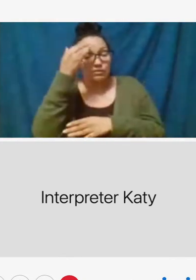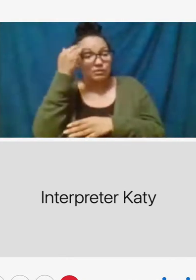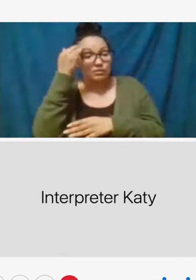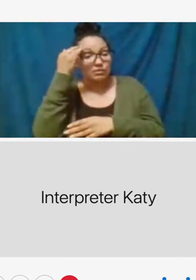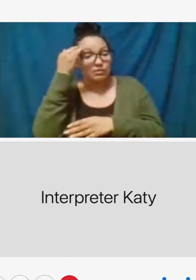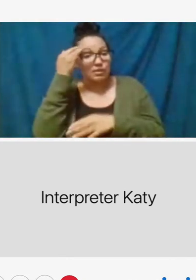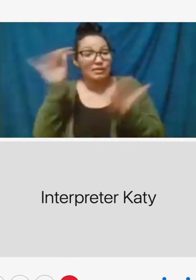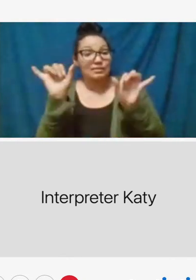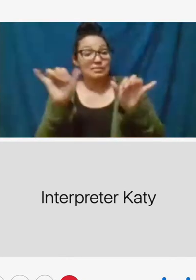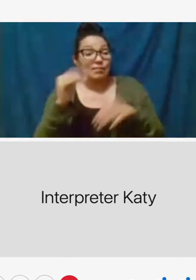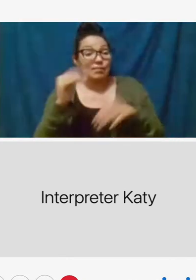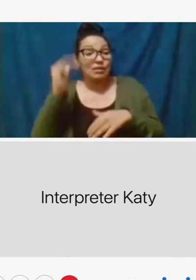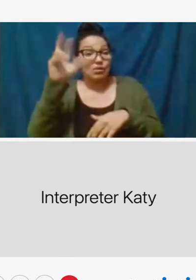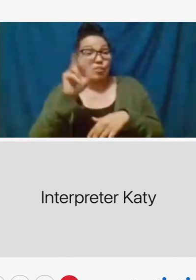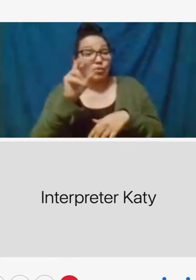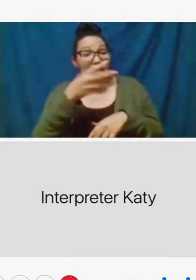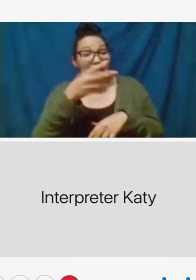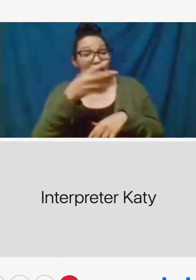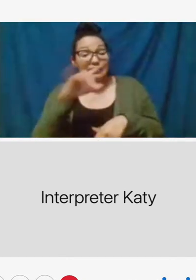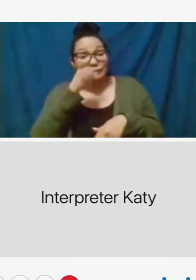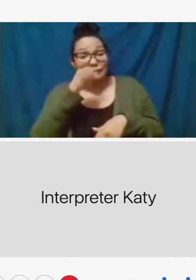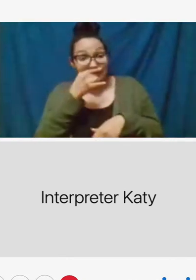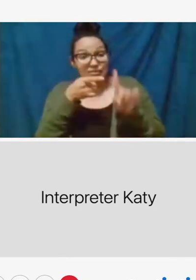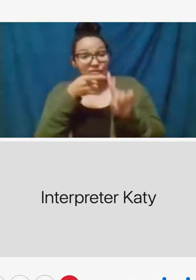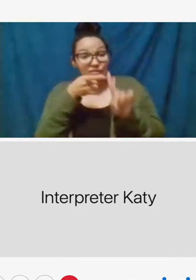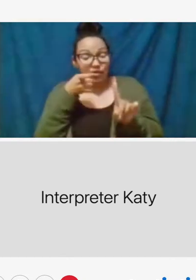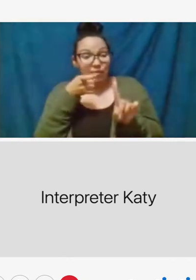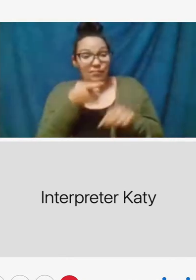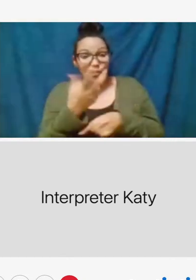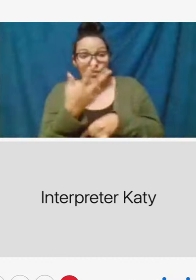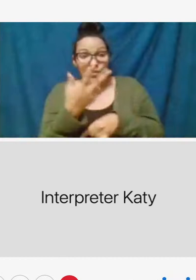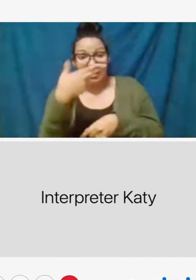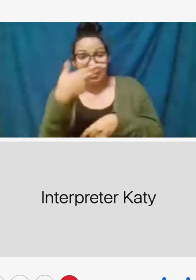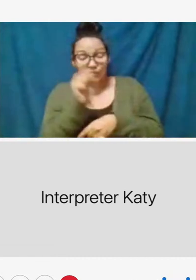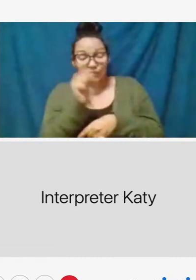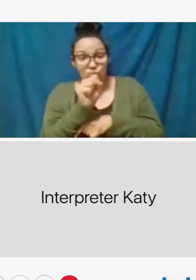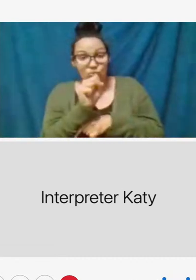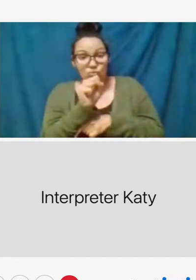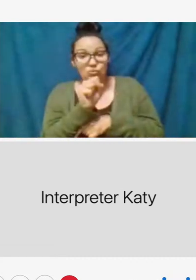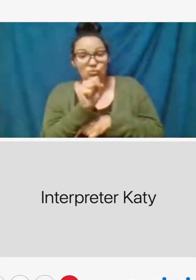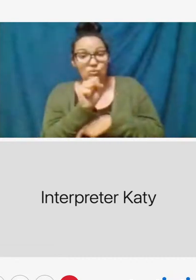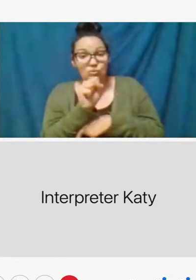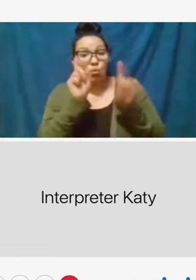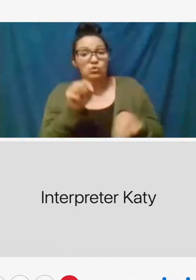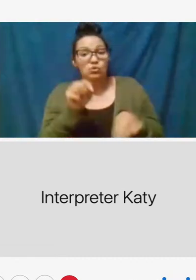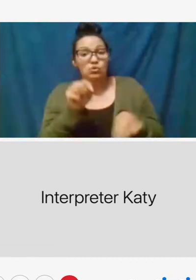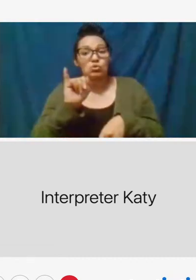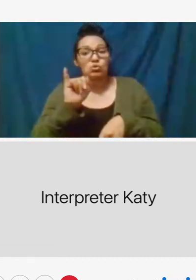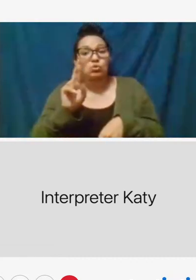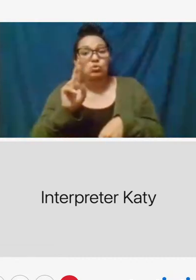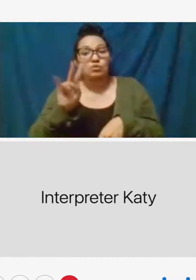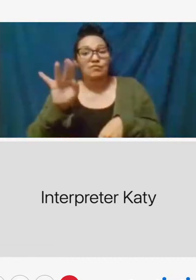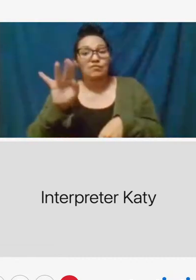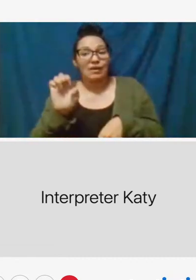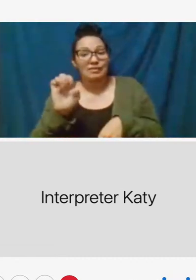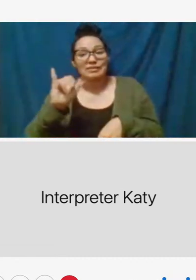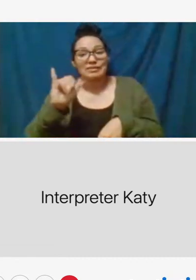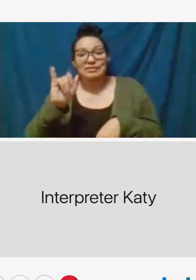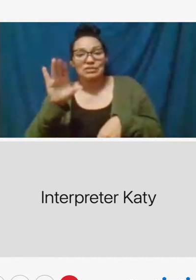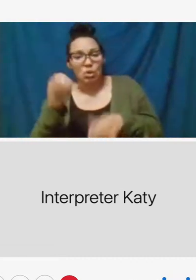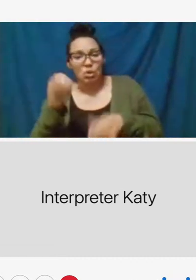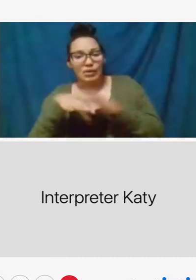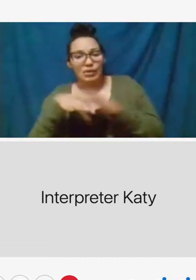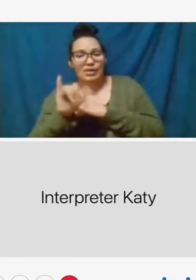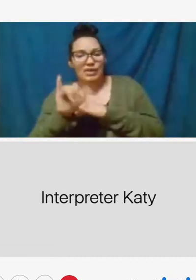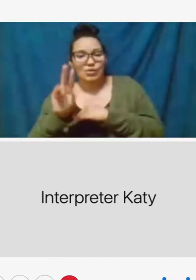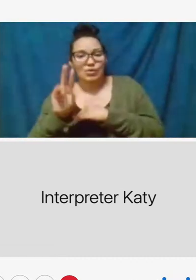kids from the three high schools went down to Irvine to Cisco in Irvine and the kids got to see how